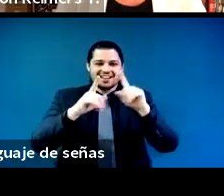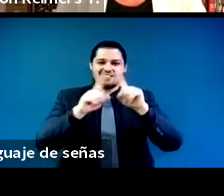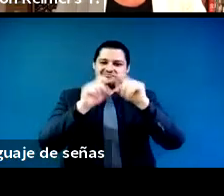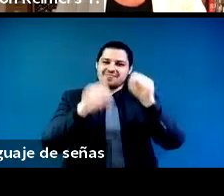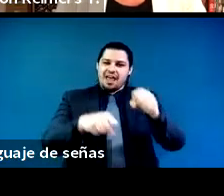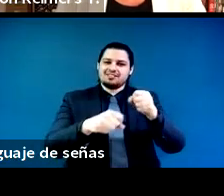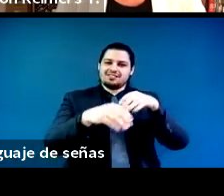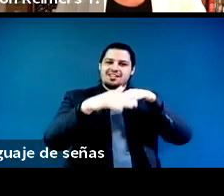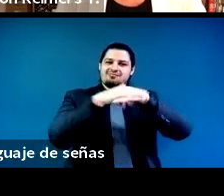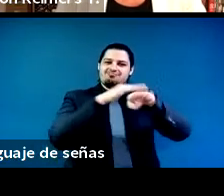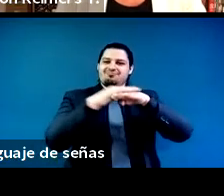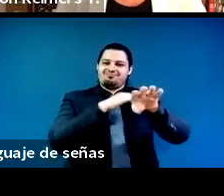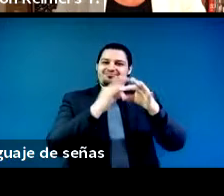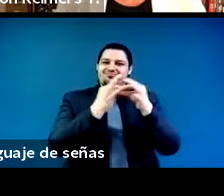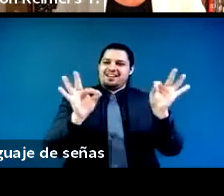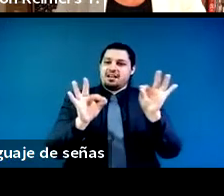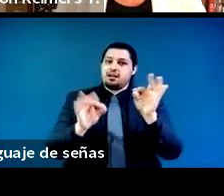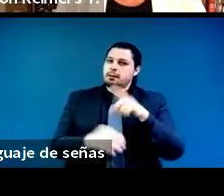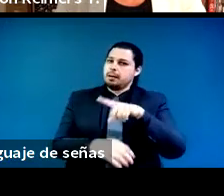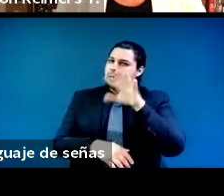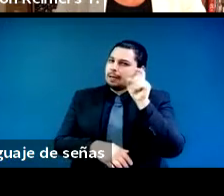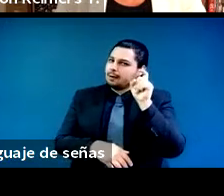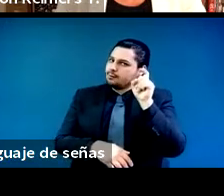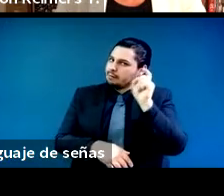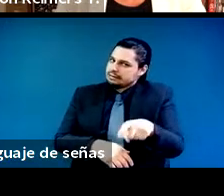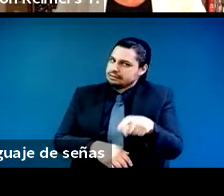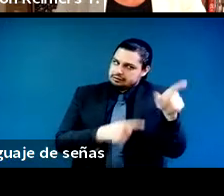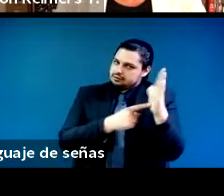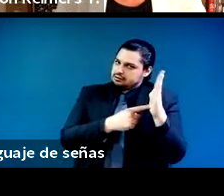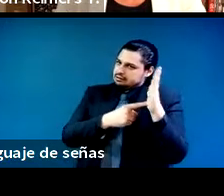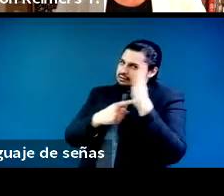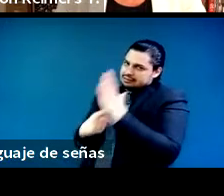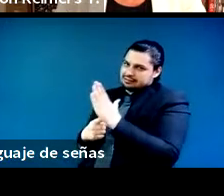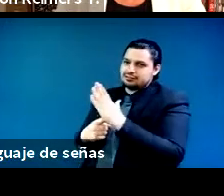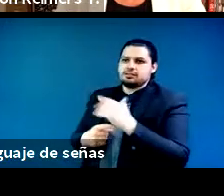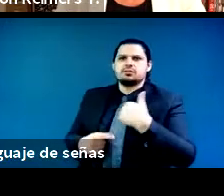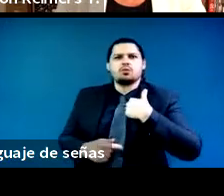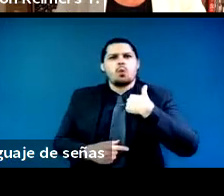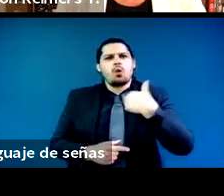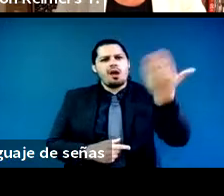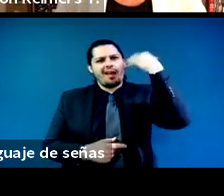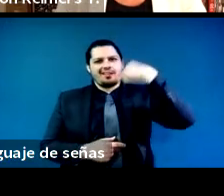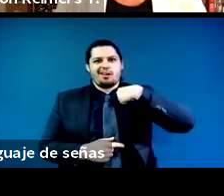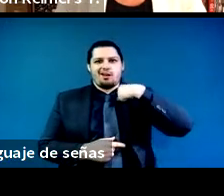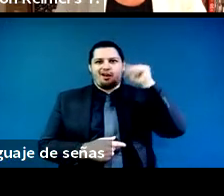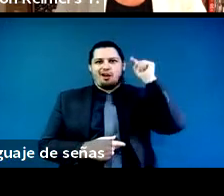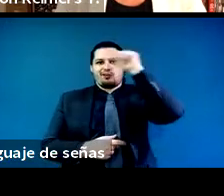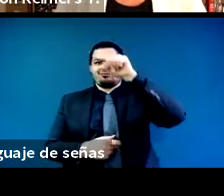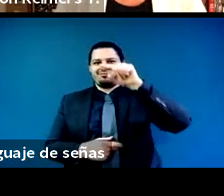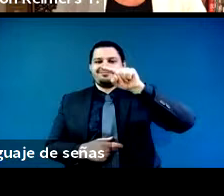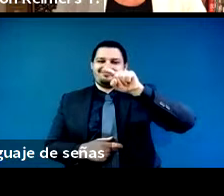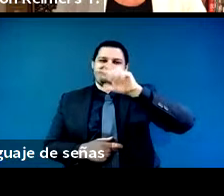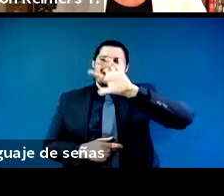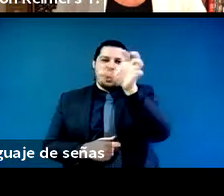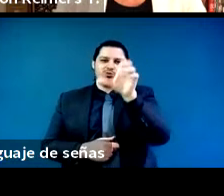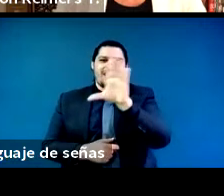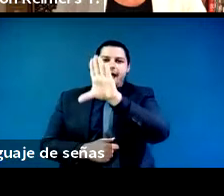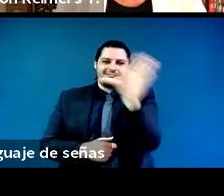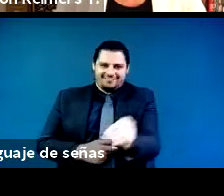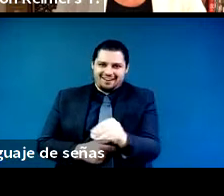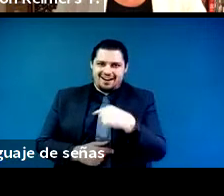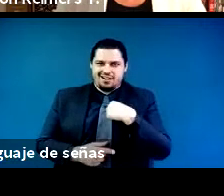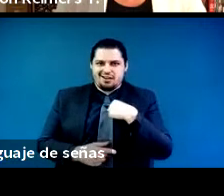Africa, and it's not all open and transparent news, of course. We have quite some programs working